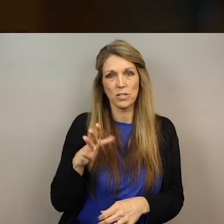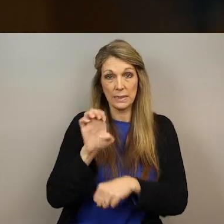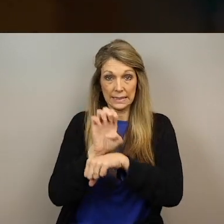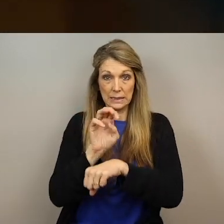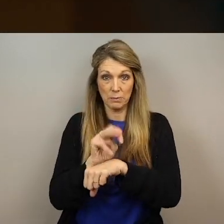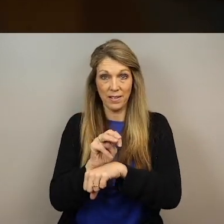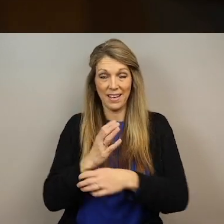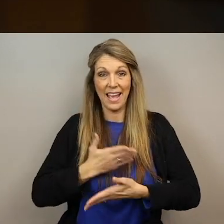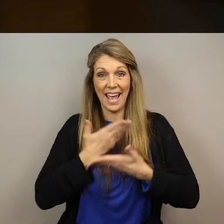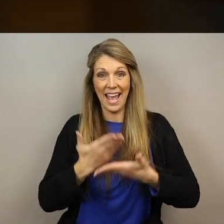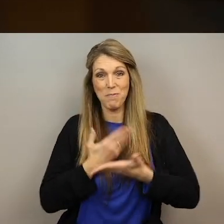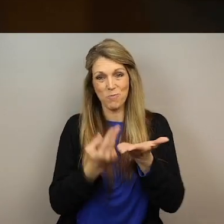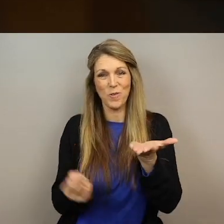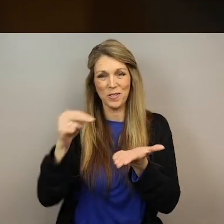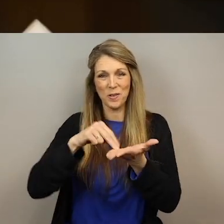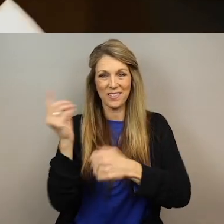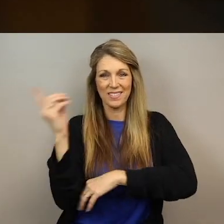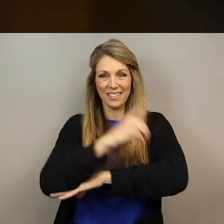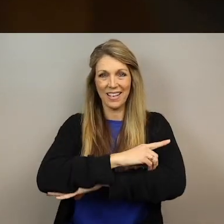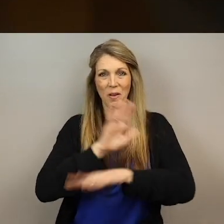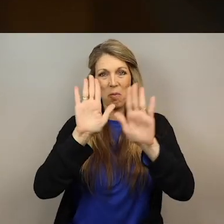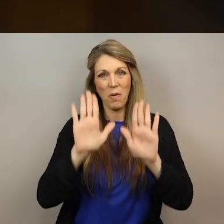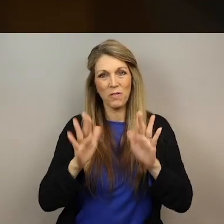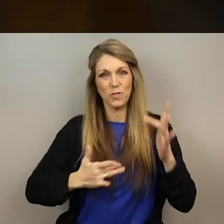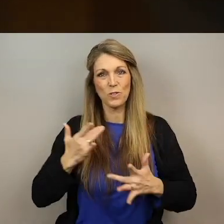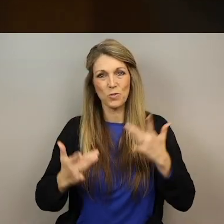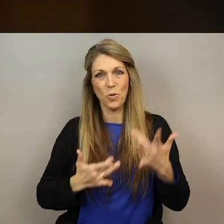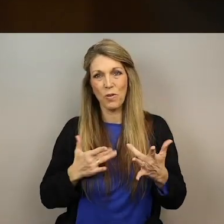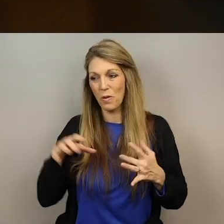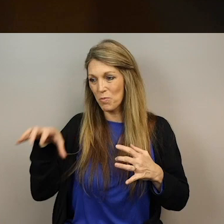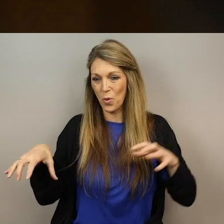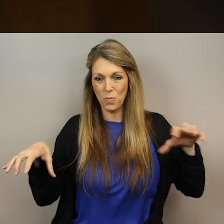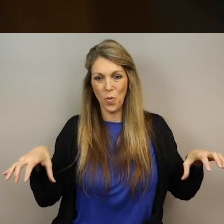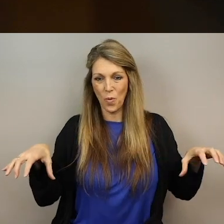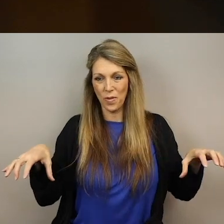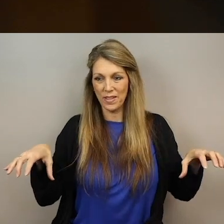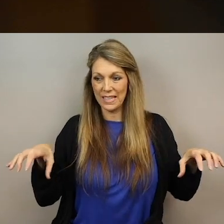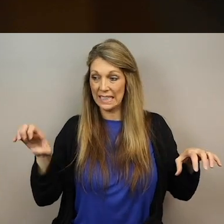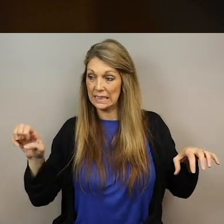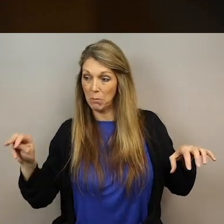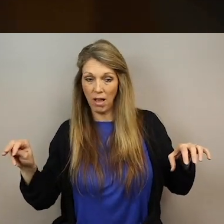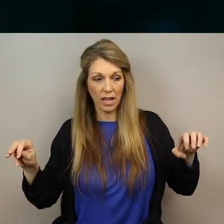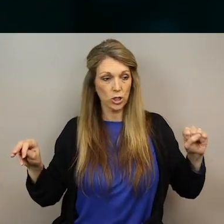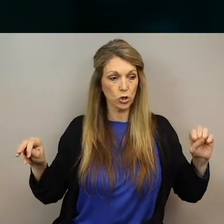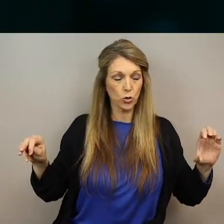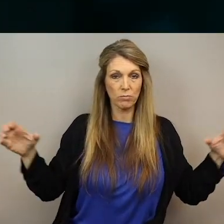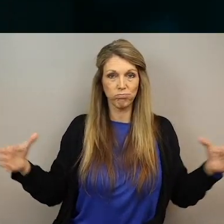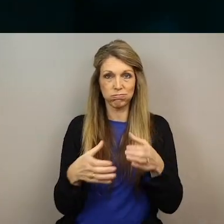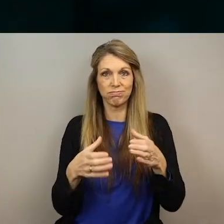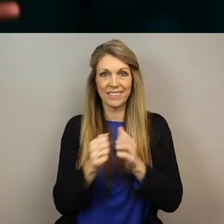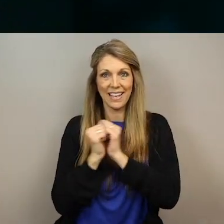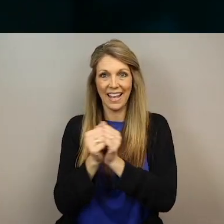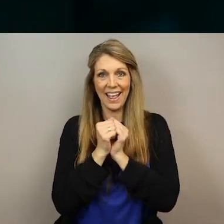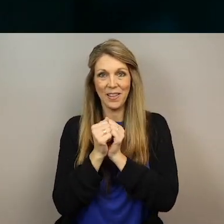at Eastmont. Happy Resurrection Day. It is always a wonderful joy when the two campuses can come together to worship. You know, at FBK,